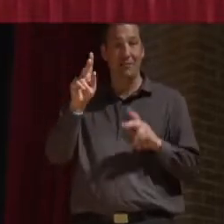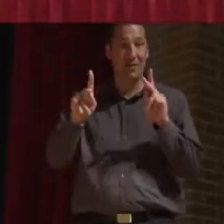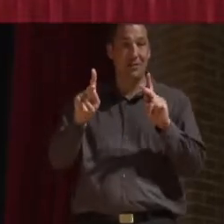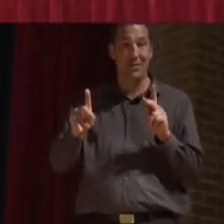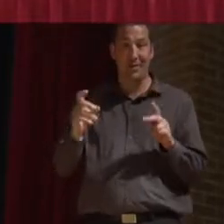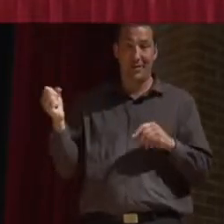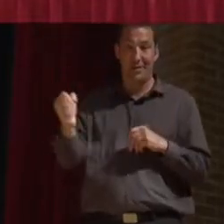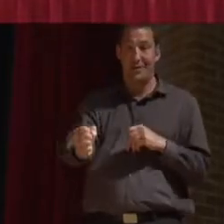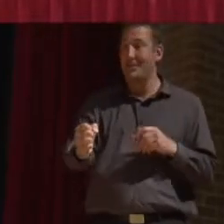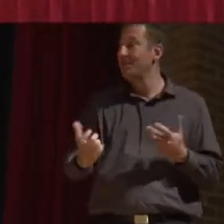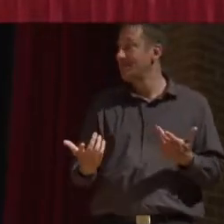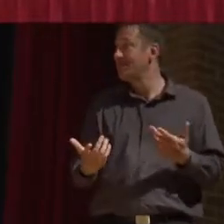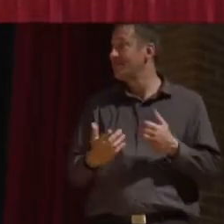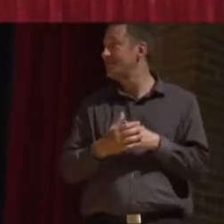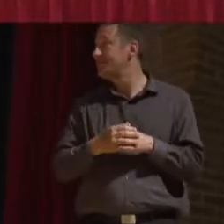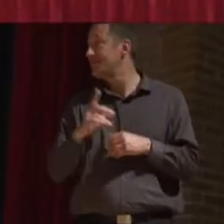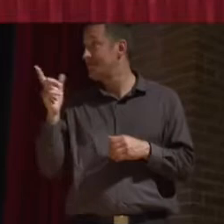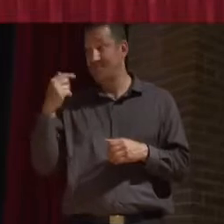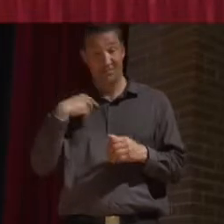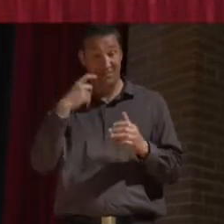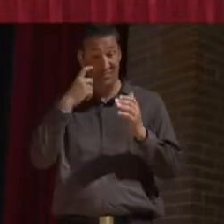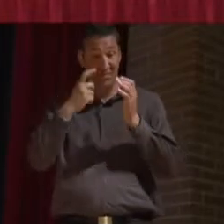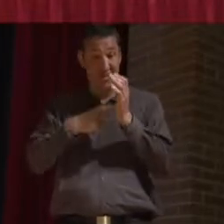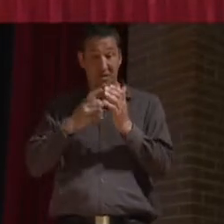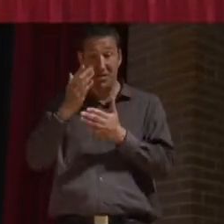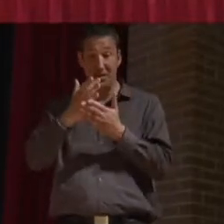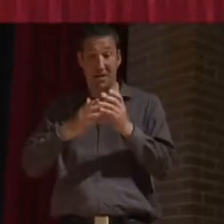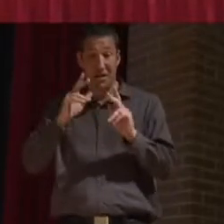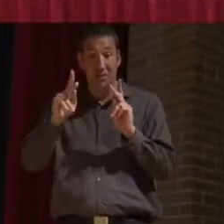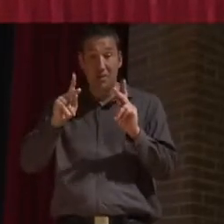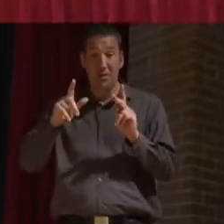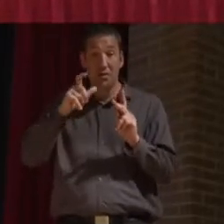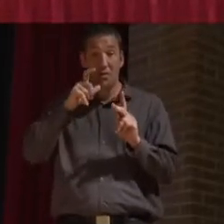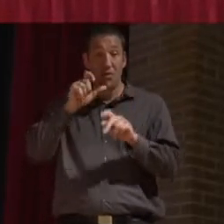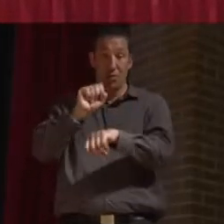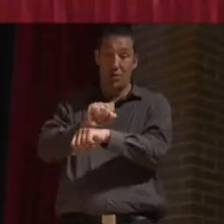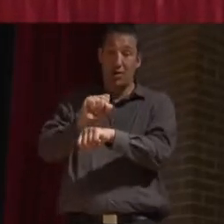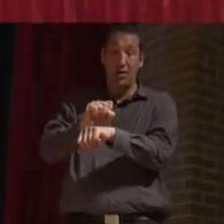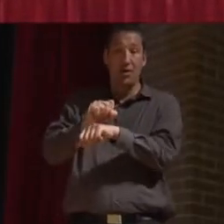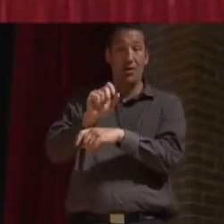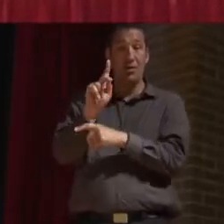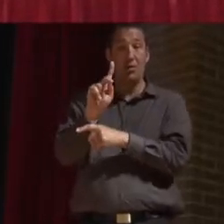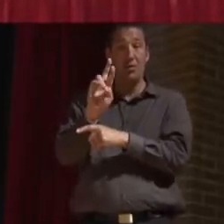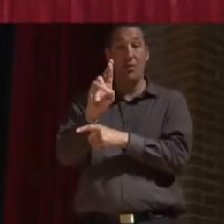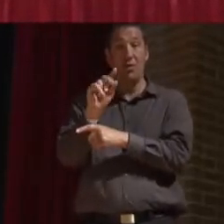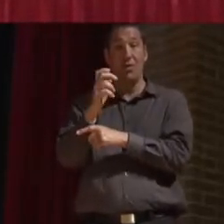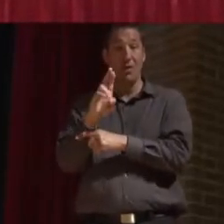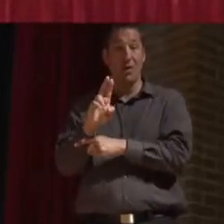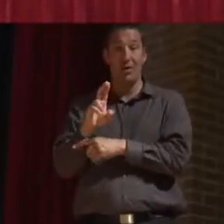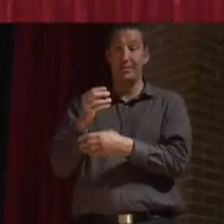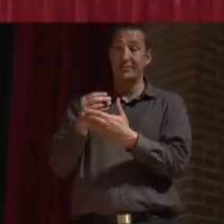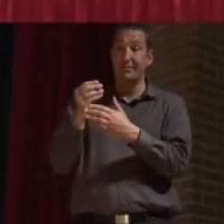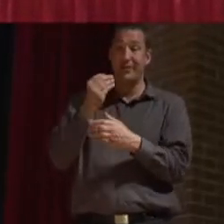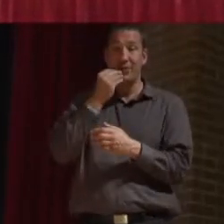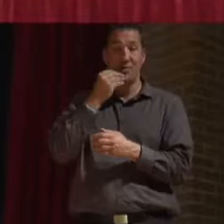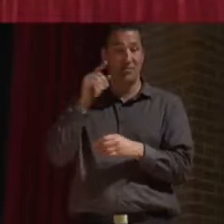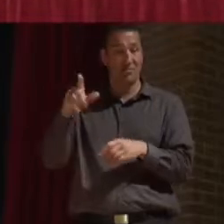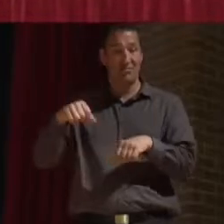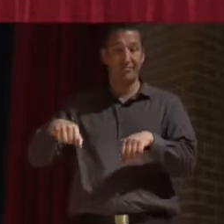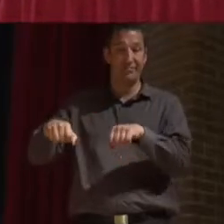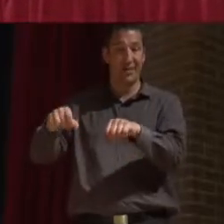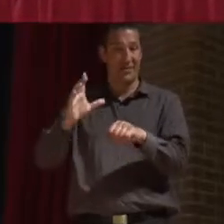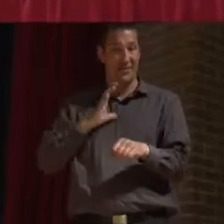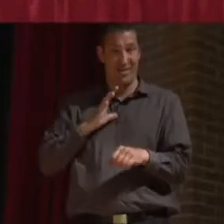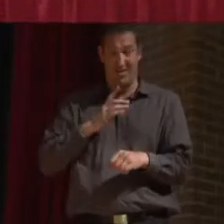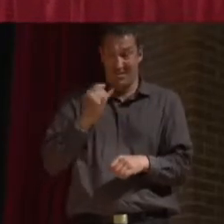know. We've seen, you know, people that collect grocery cards at Meyer and Kroger, and that's great. If that's what my son wants to do, you're going to do it to the best of your ability. But he hates